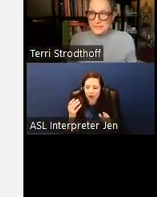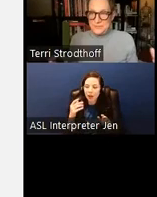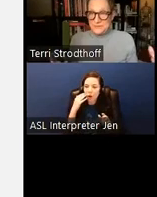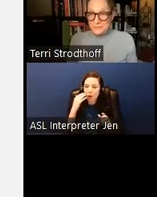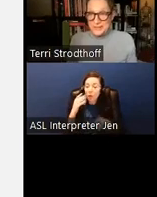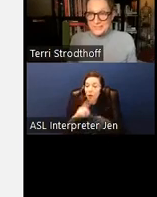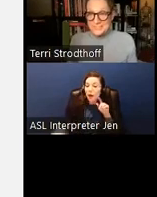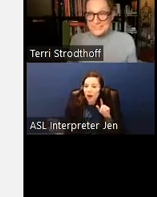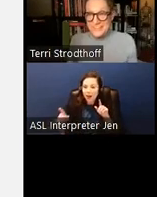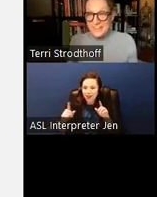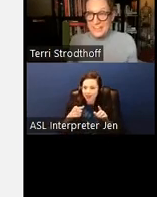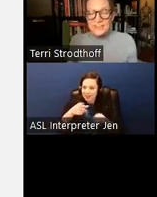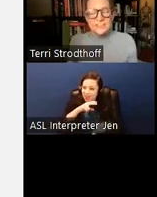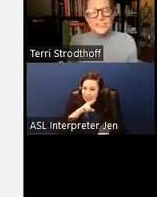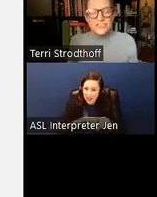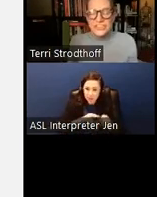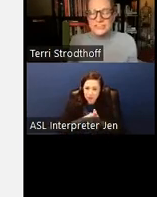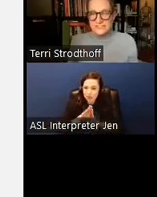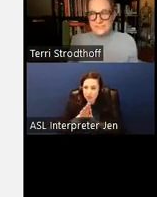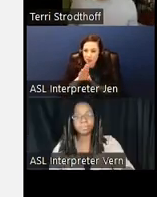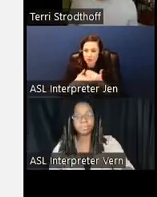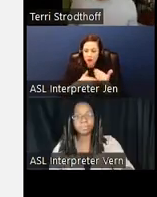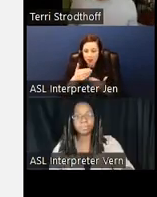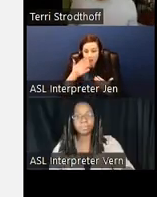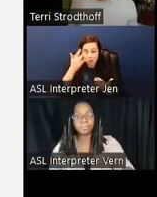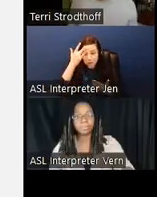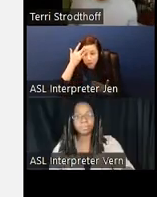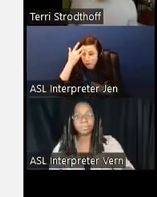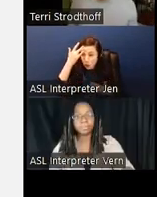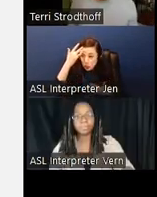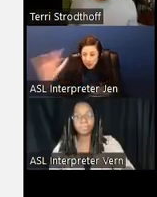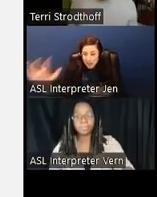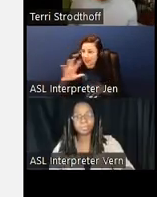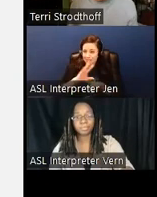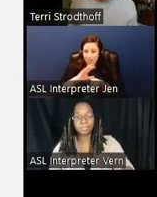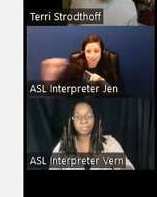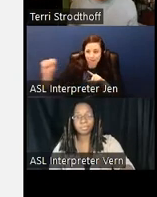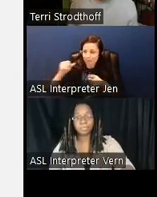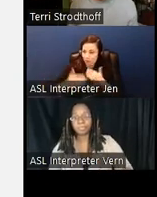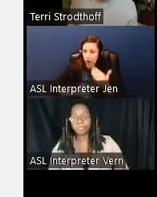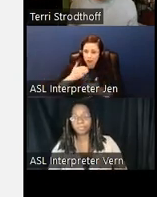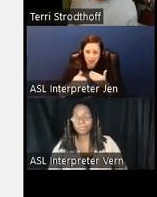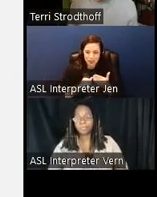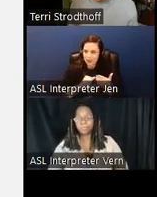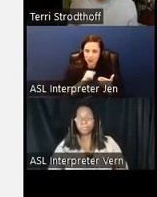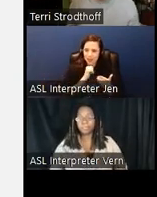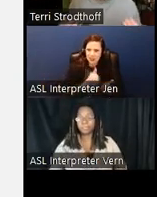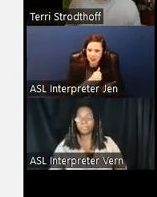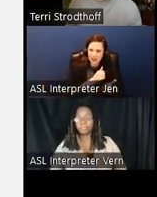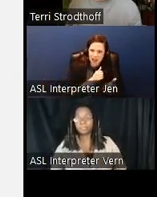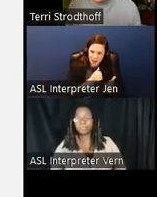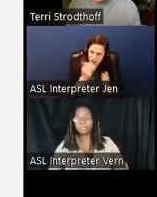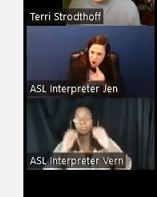natural developmental process. And it's a genius developmental process inside of us, not a pathology inside of us, but